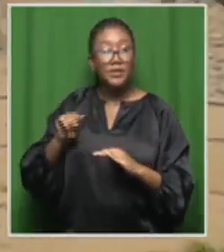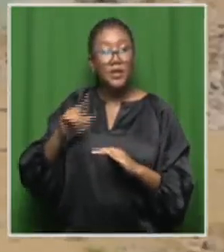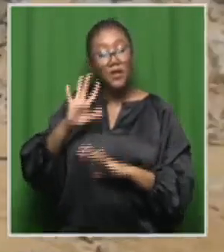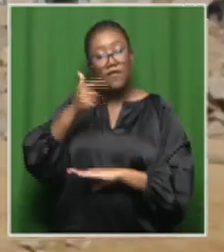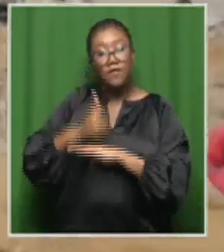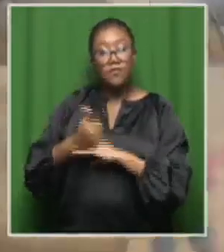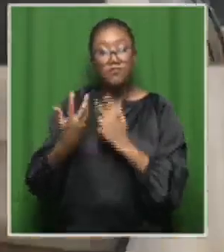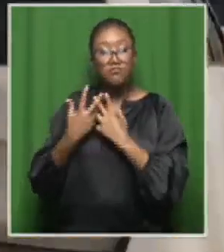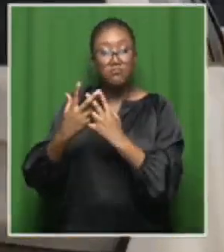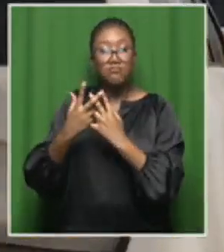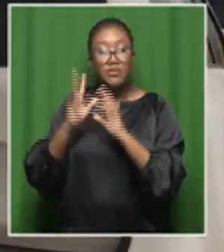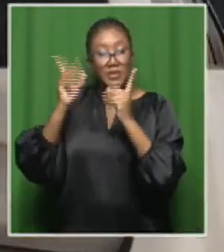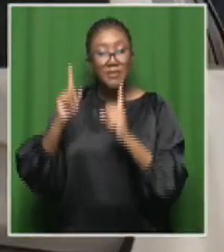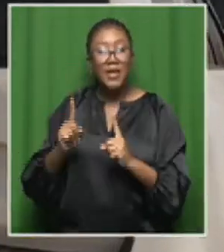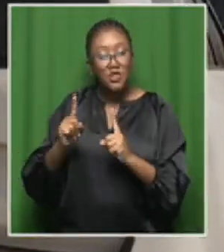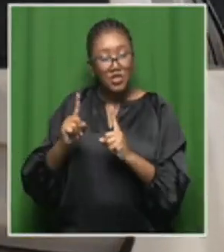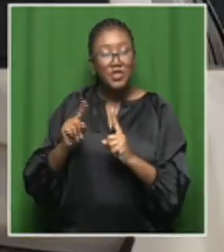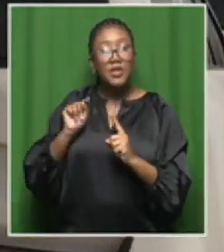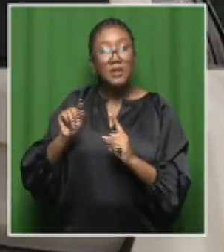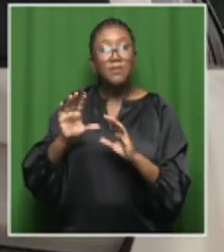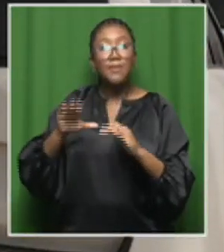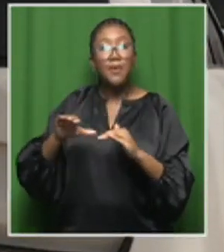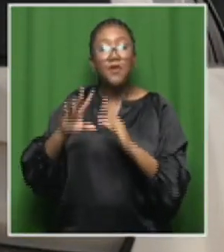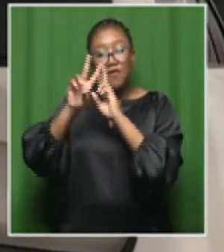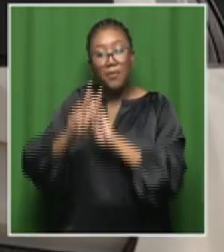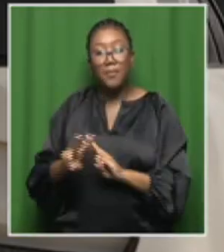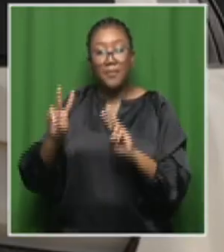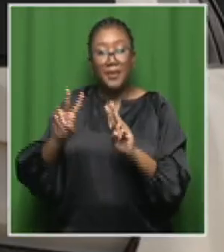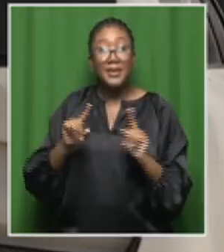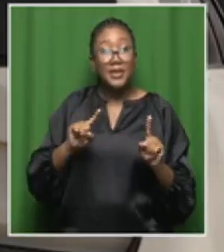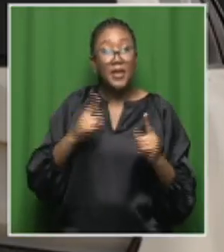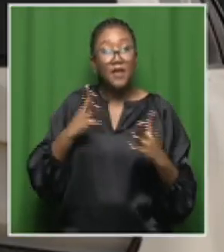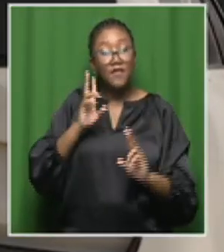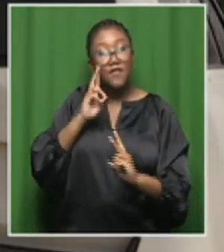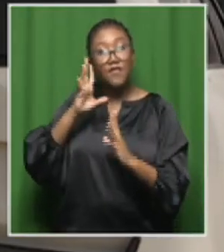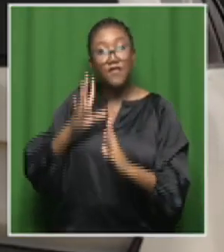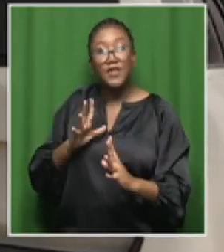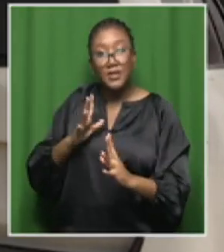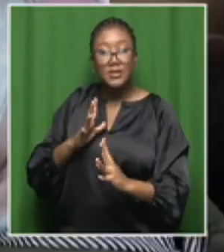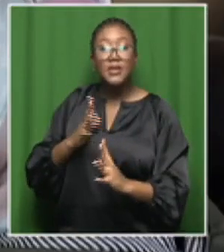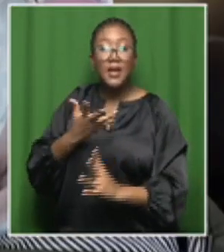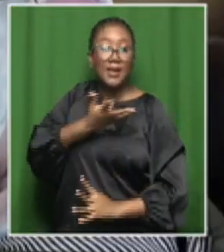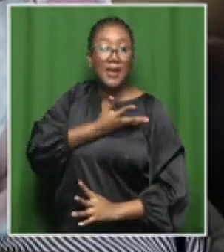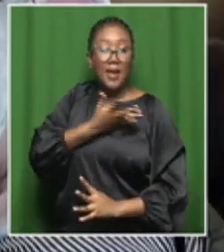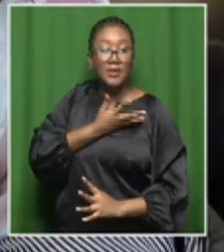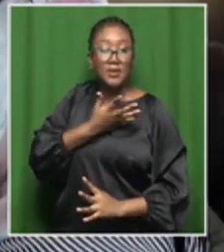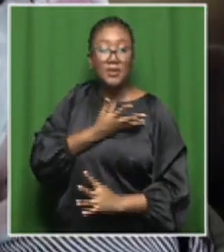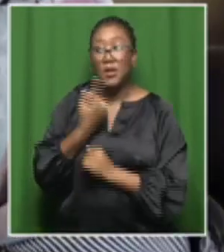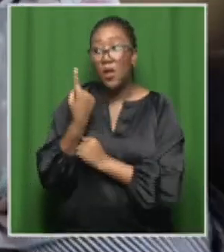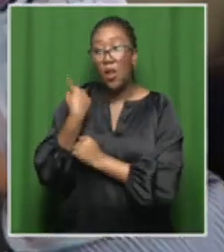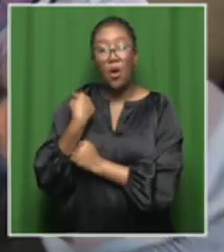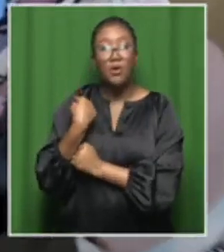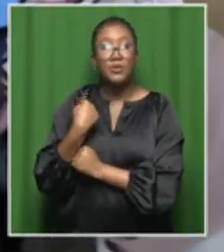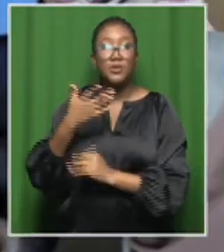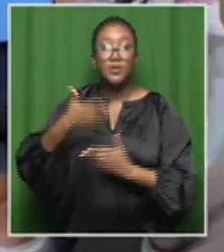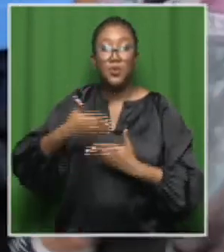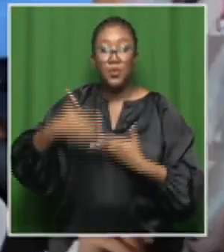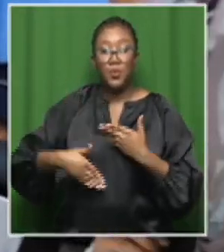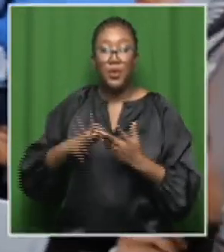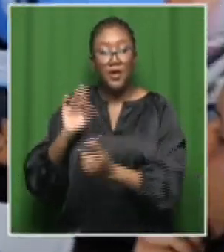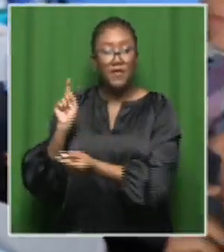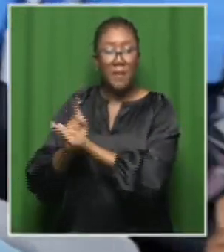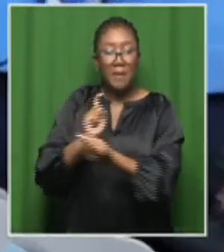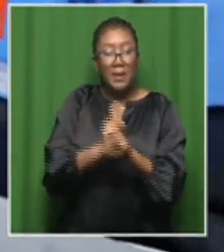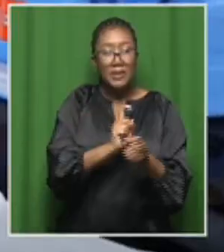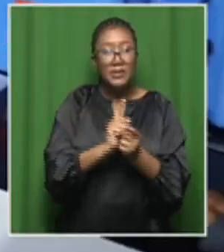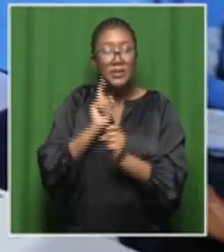Middle East Peace, visited Gaza for the first time since the ceasefire took effect last weekend, where she met displaced families